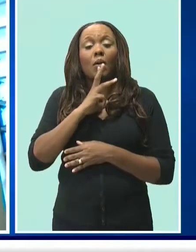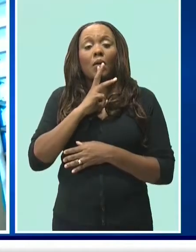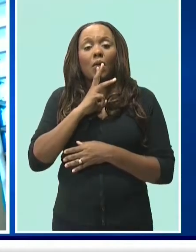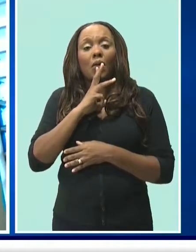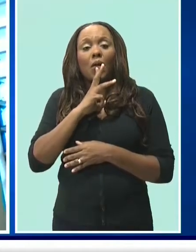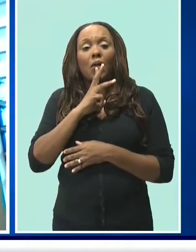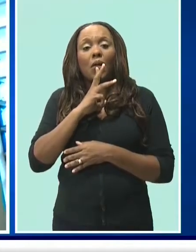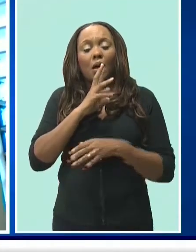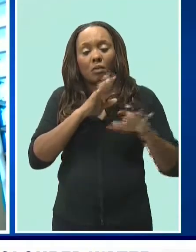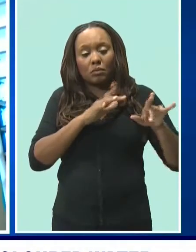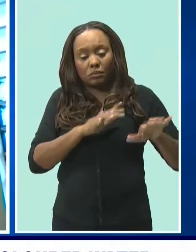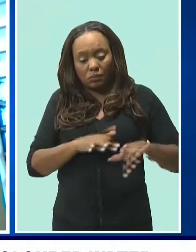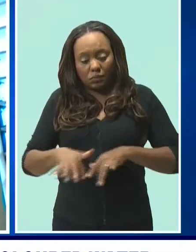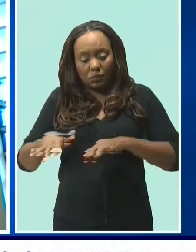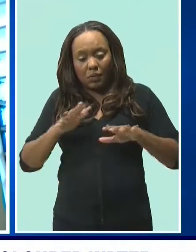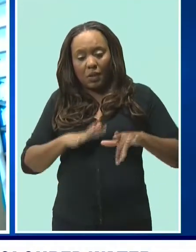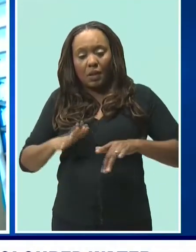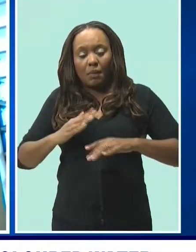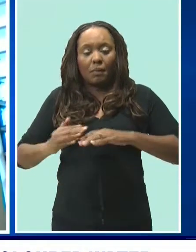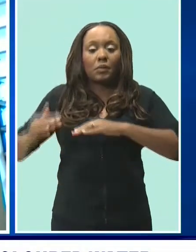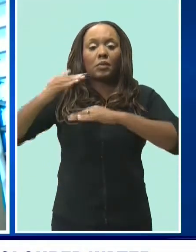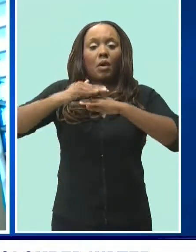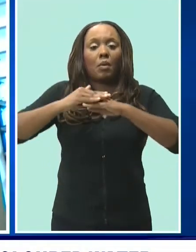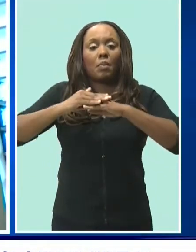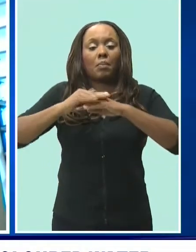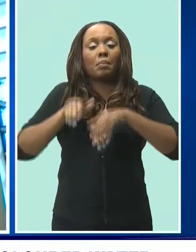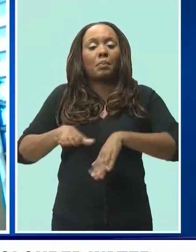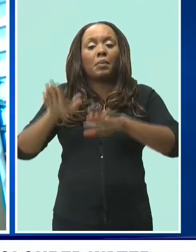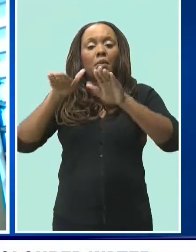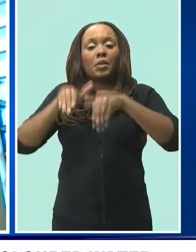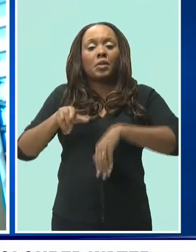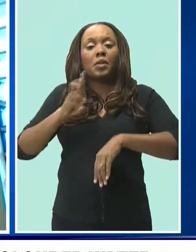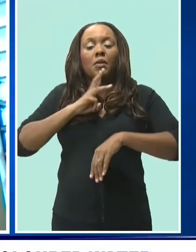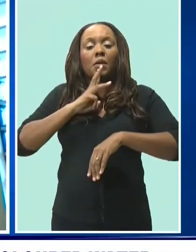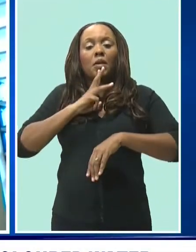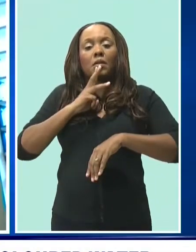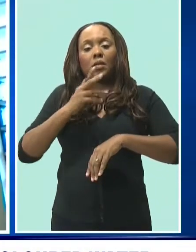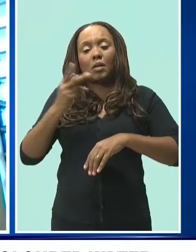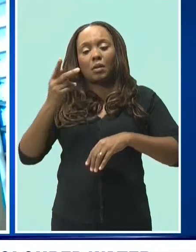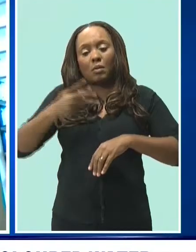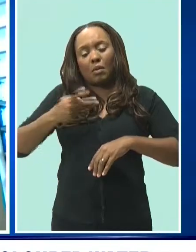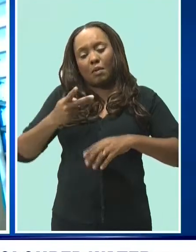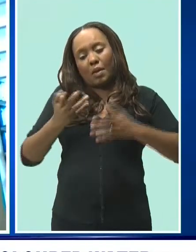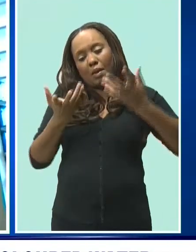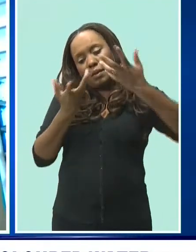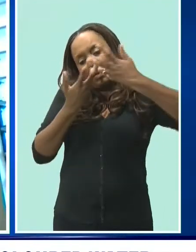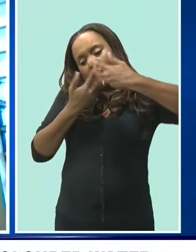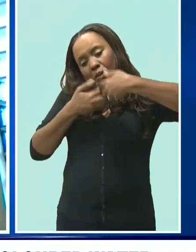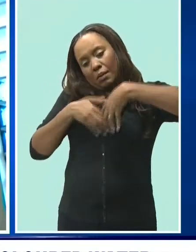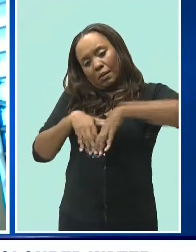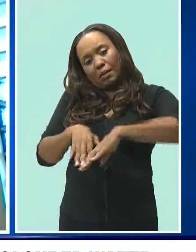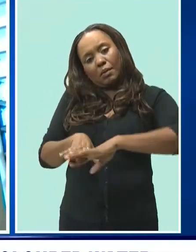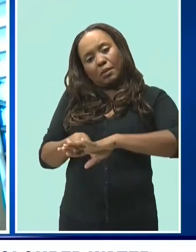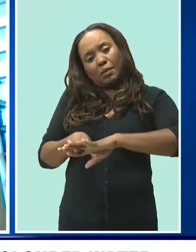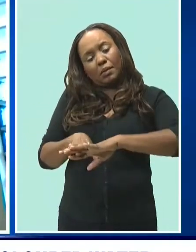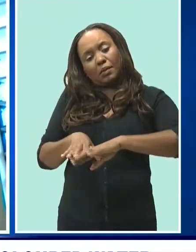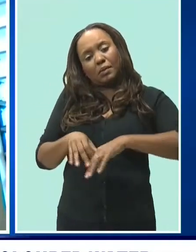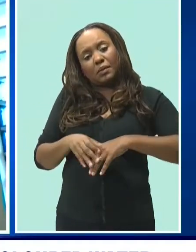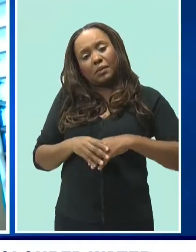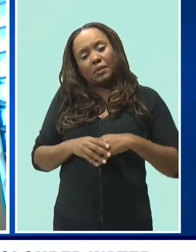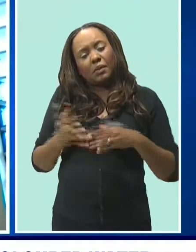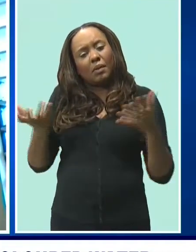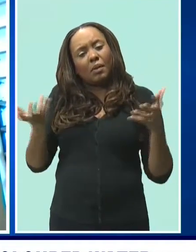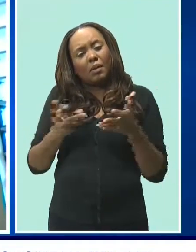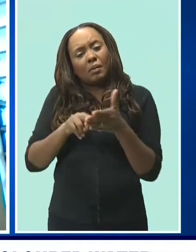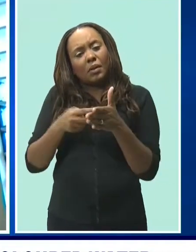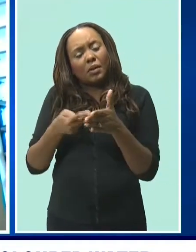seawater. So the two end up mixing up to a point. So that